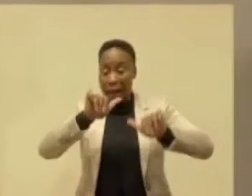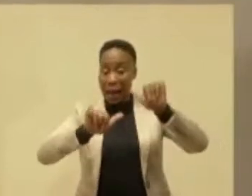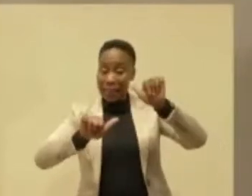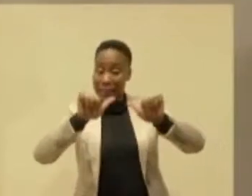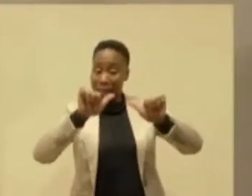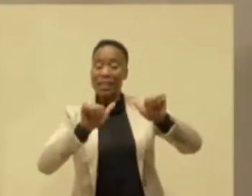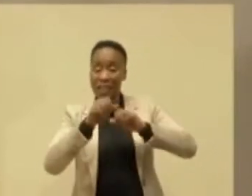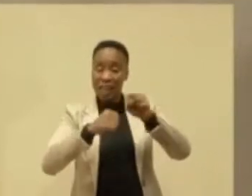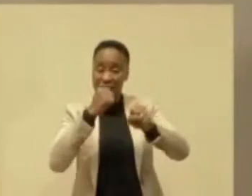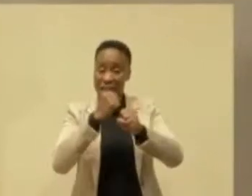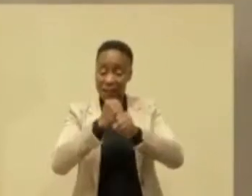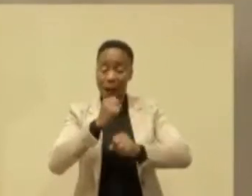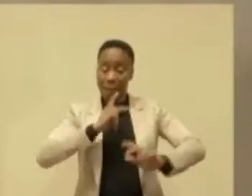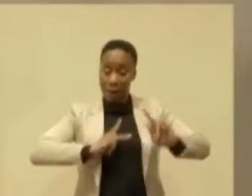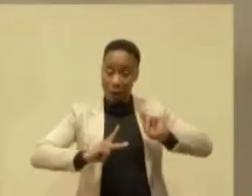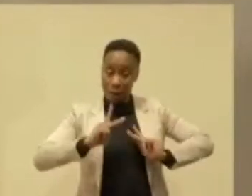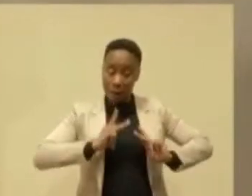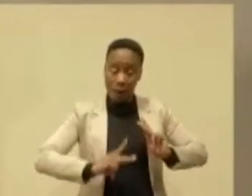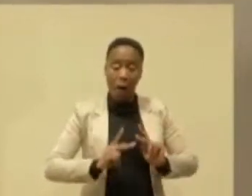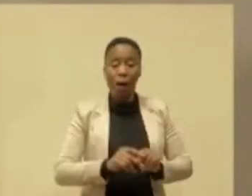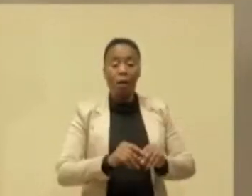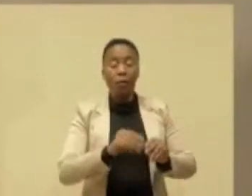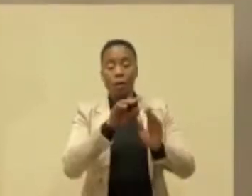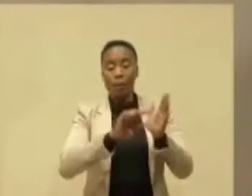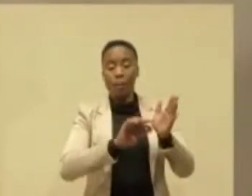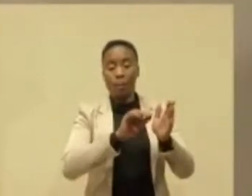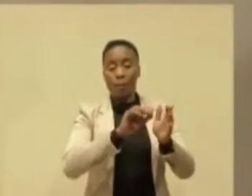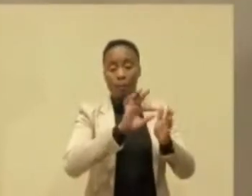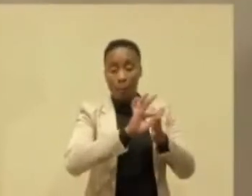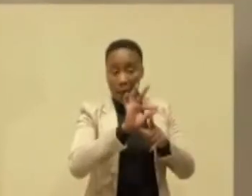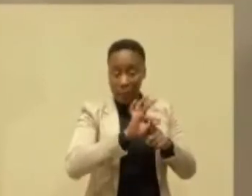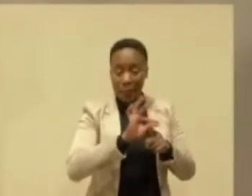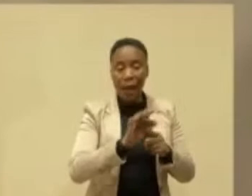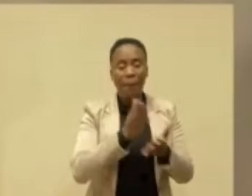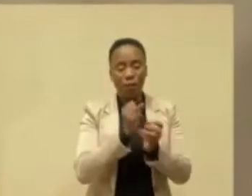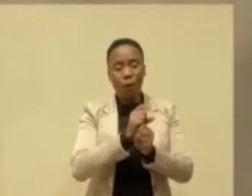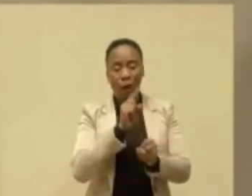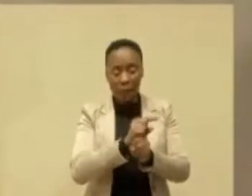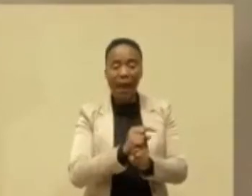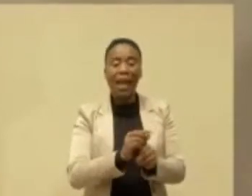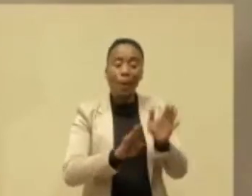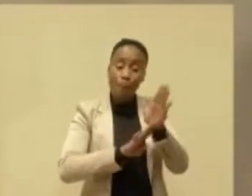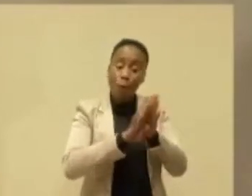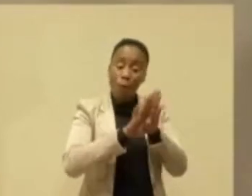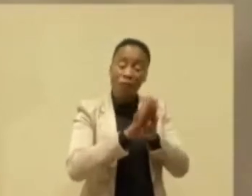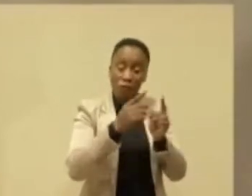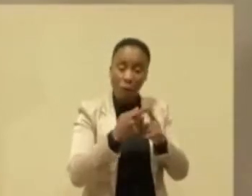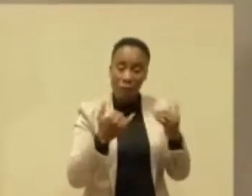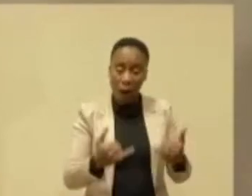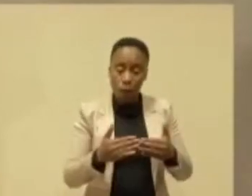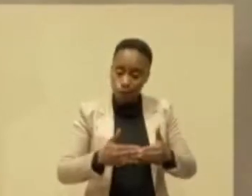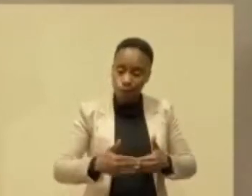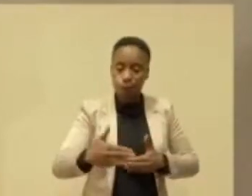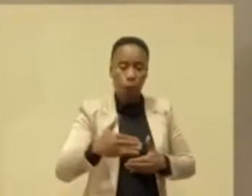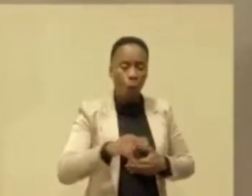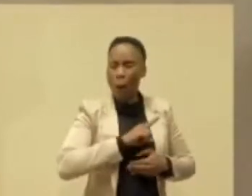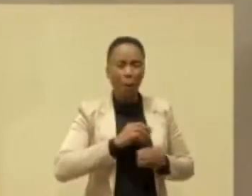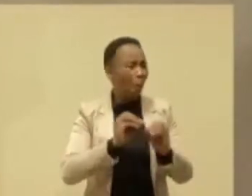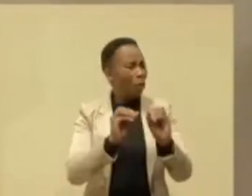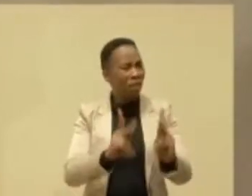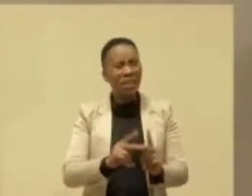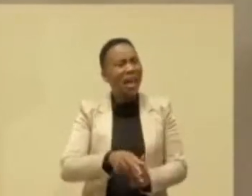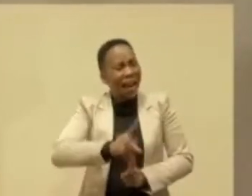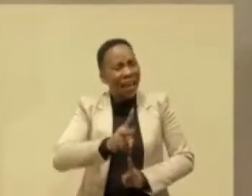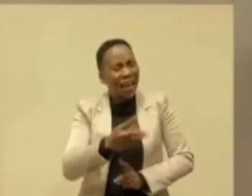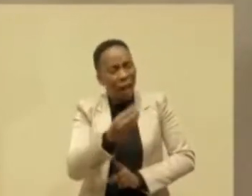annual performance plans and ensure that they get to be improved moving forward because harassment chances is